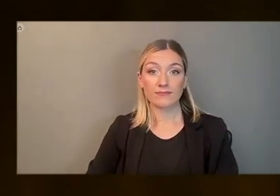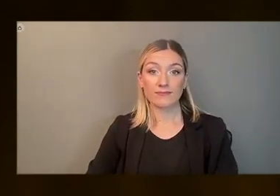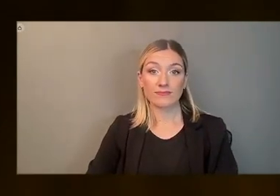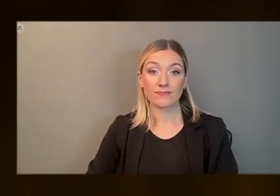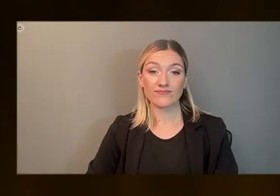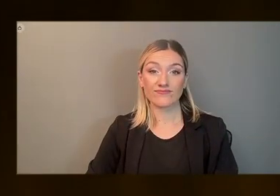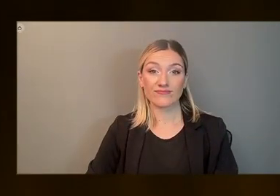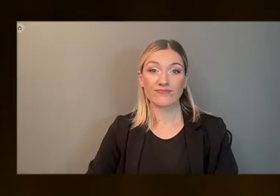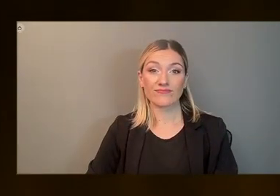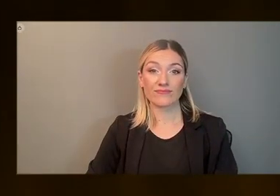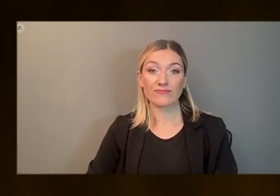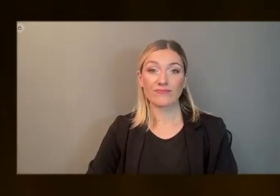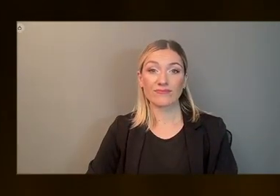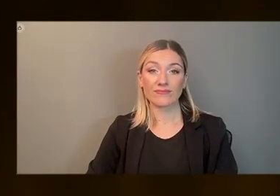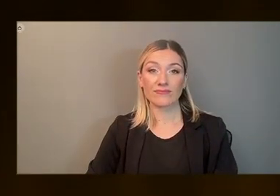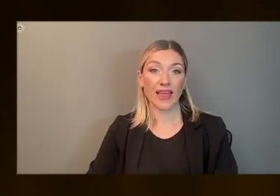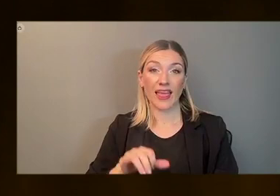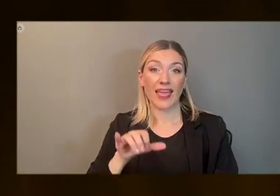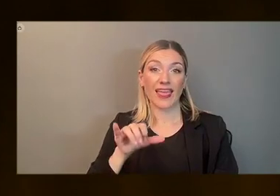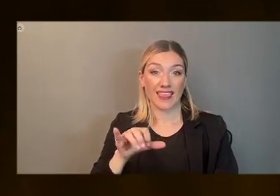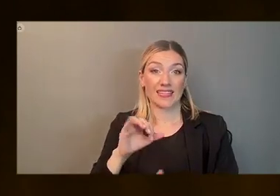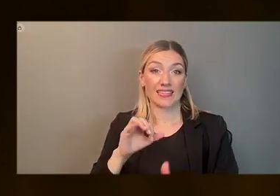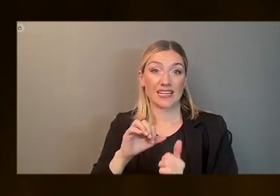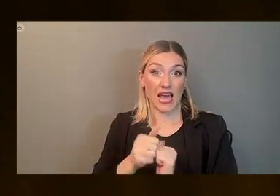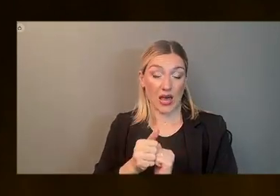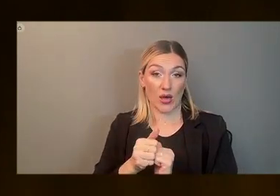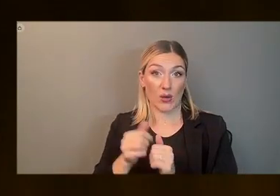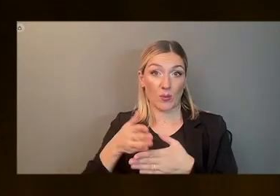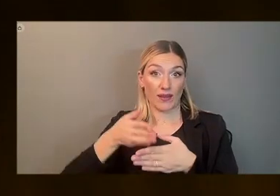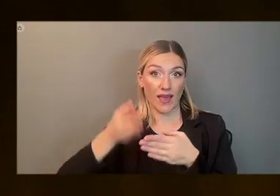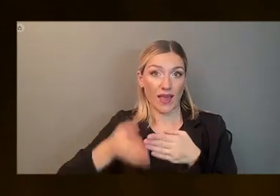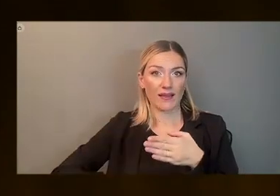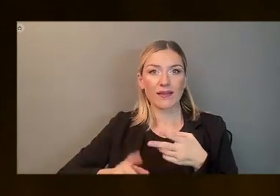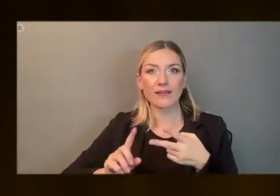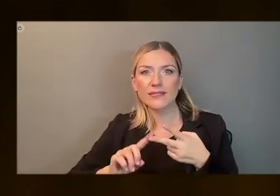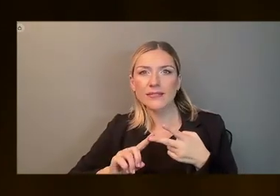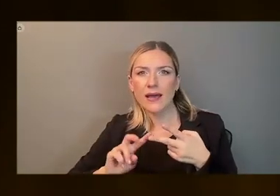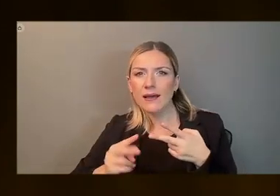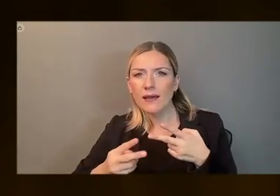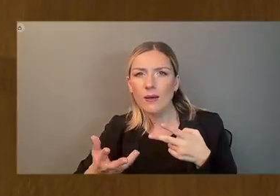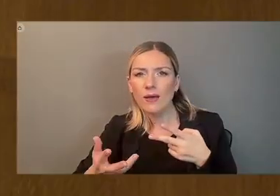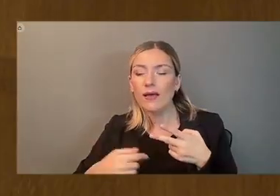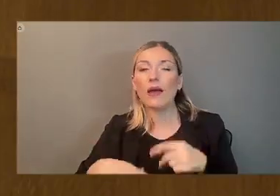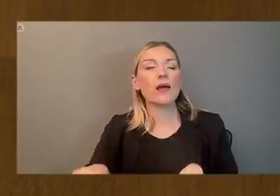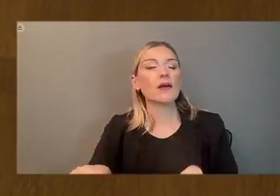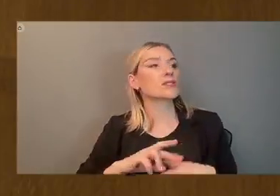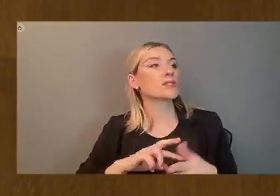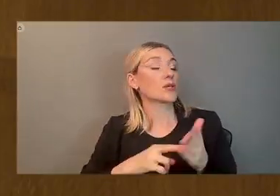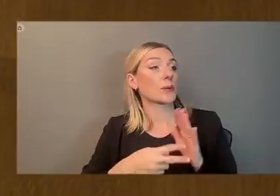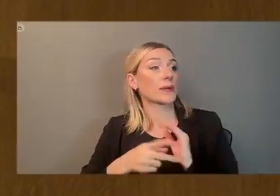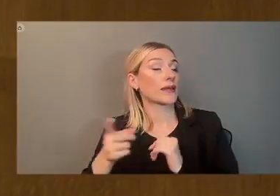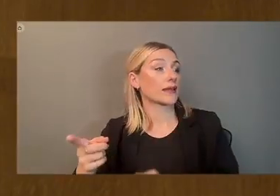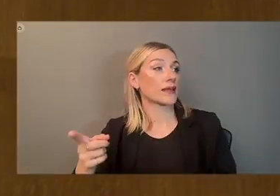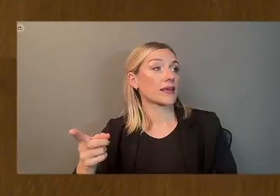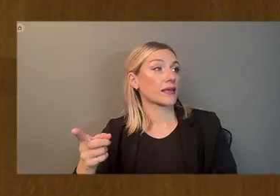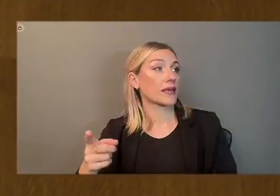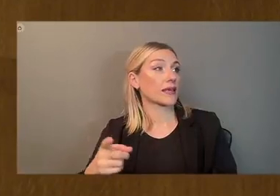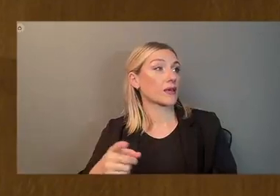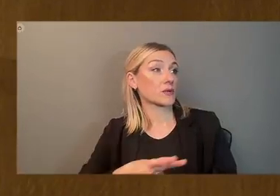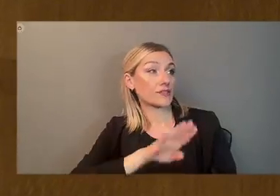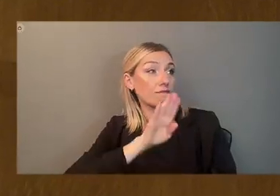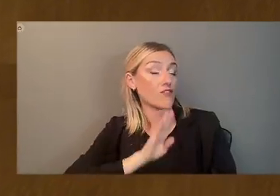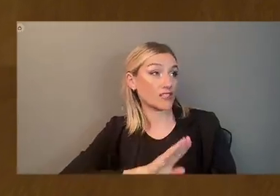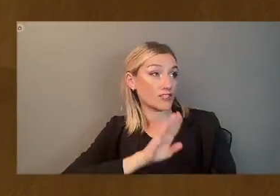So that's how it ended. What was the second part of your question? So, in other words, he got frustrated,